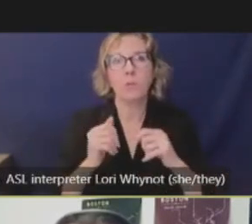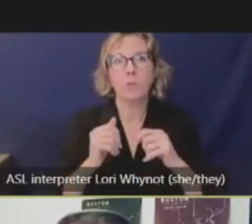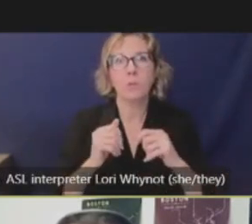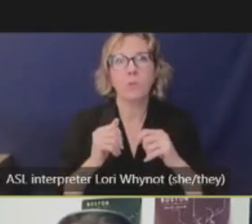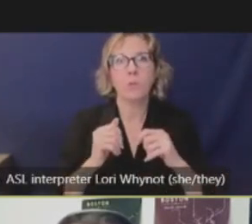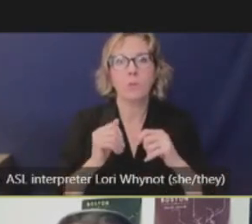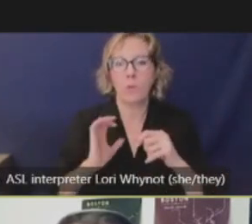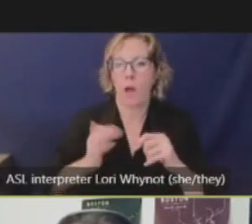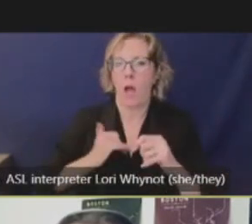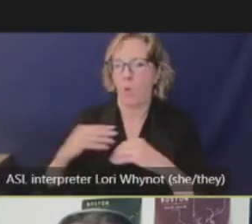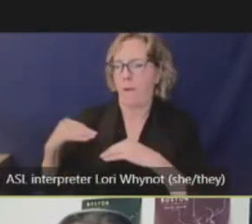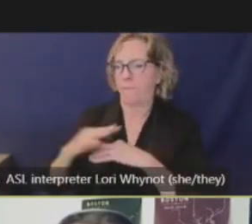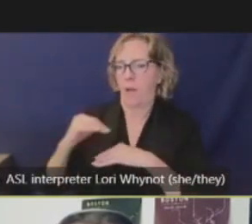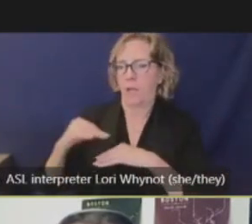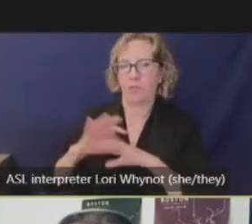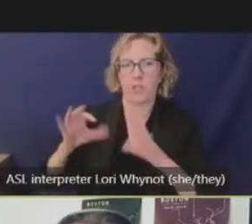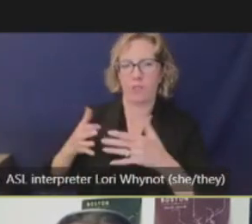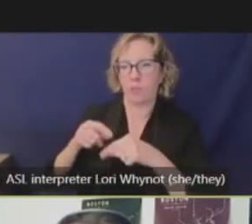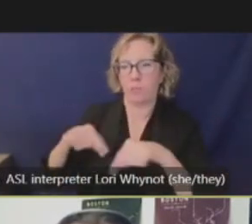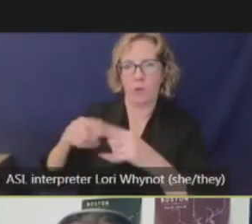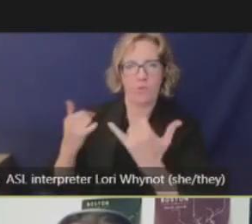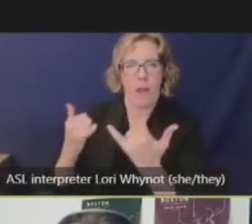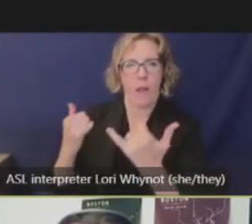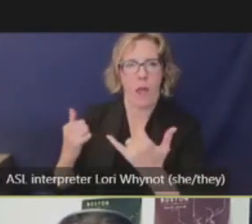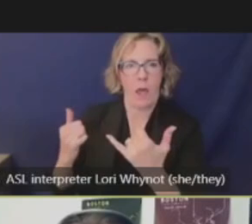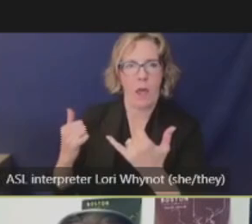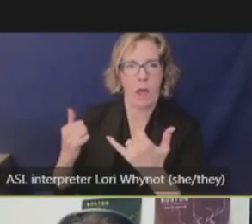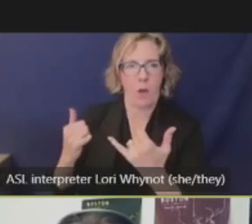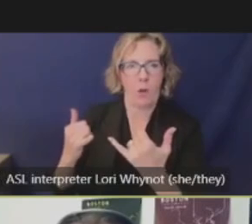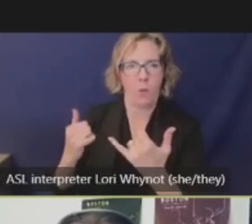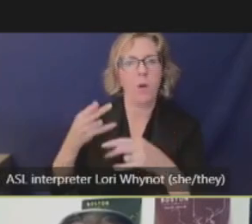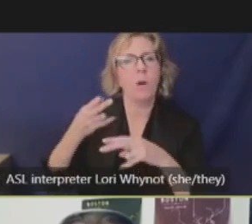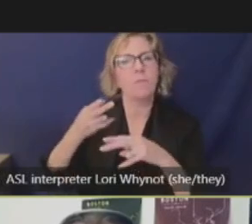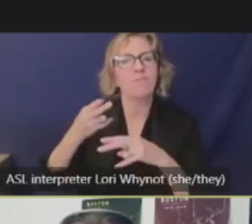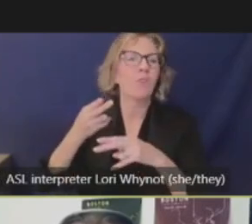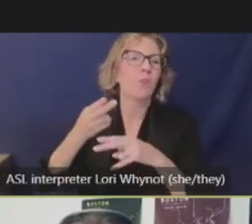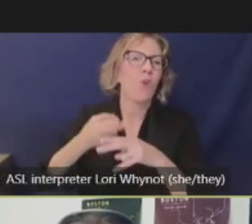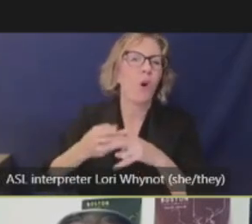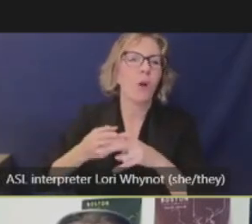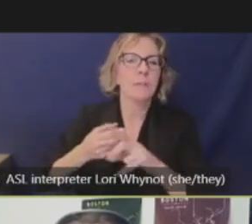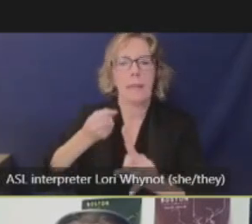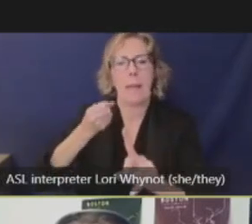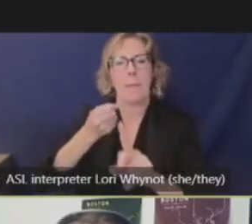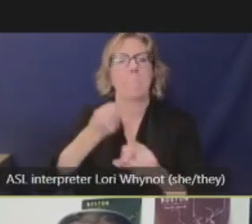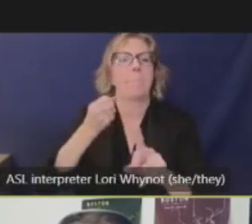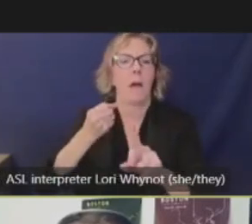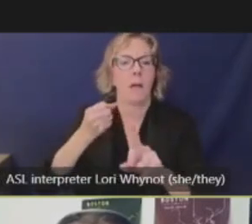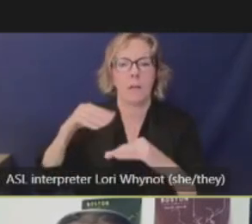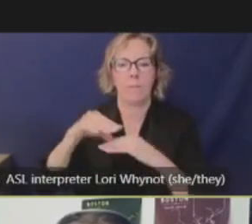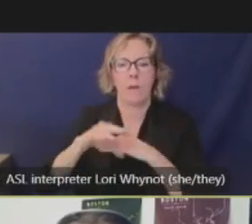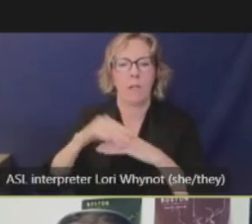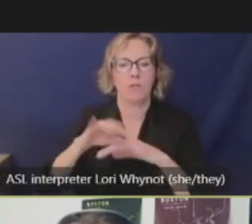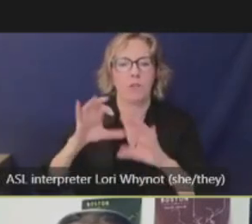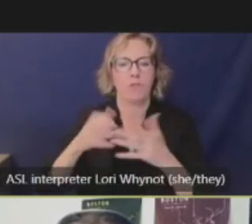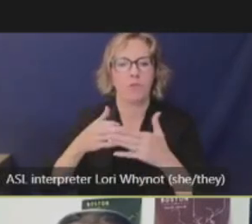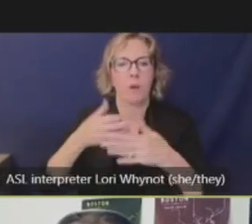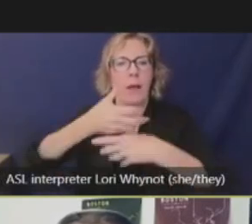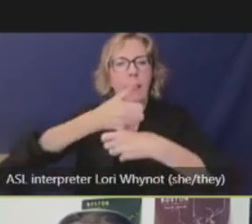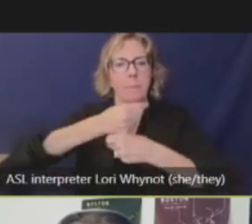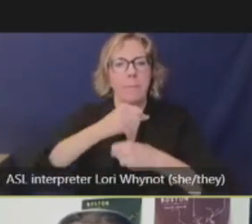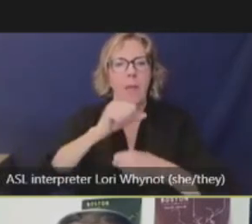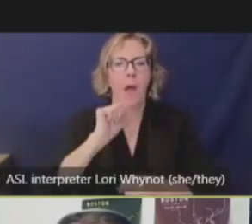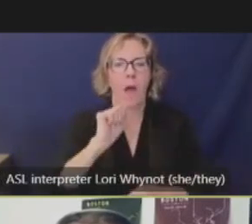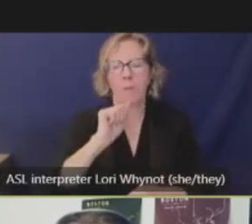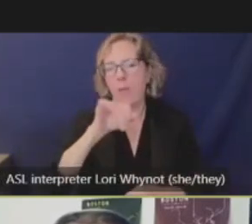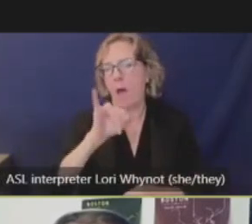group structure. So currently, those are called Impact Advisory Groups, or IAGs. And what we're proposing is we